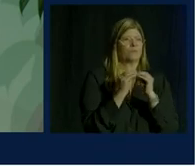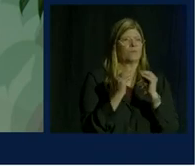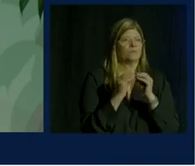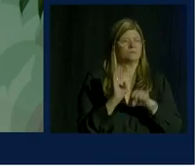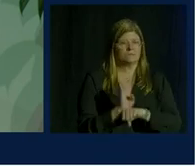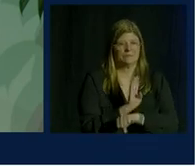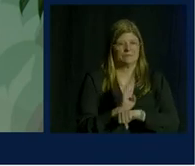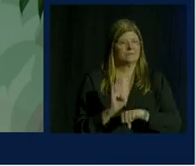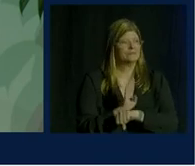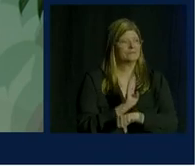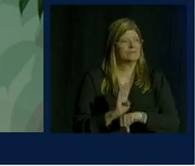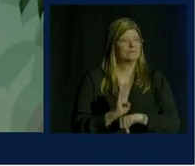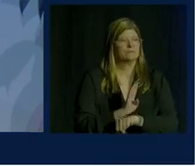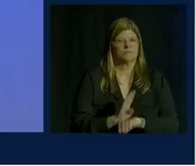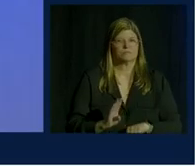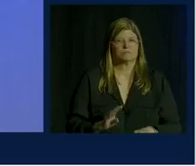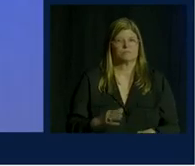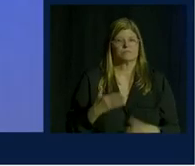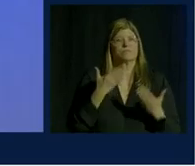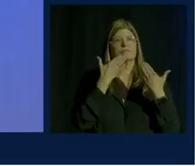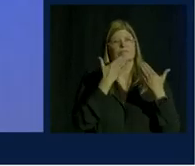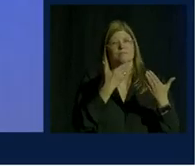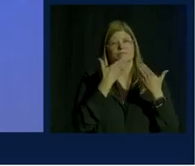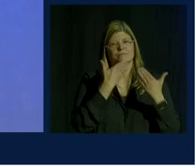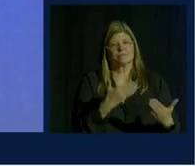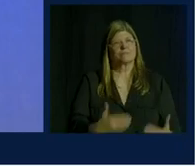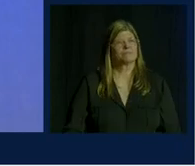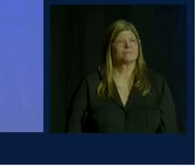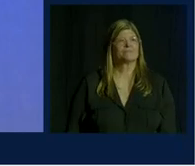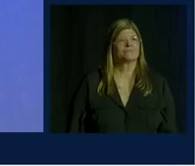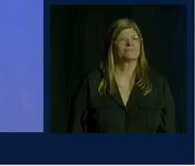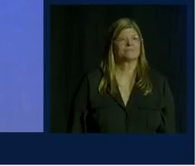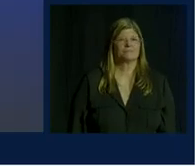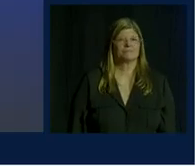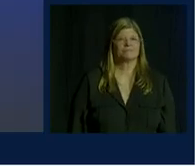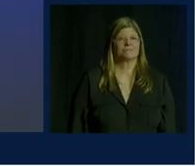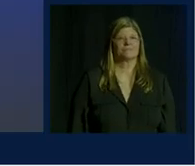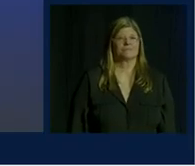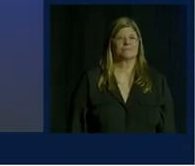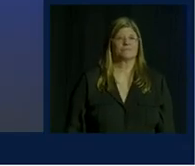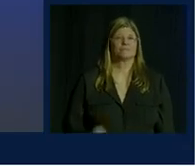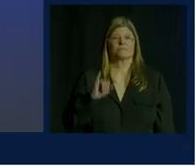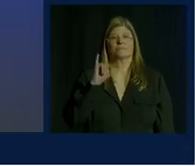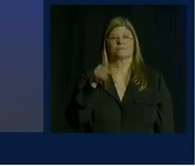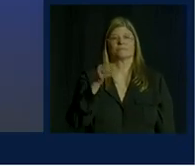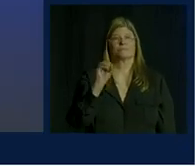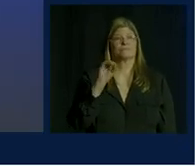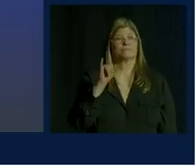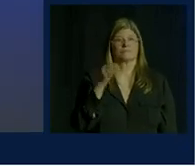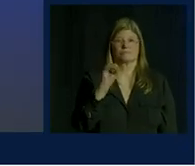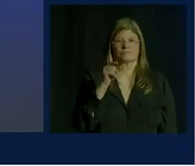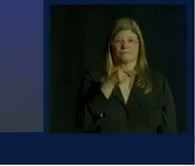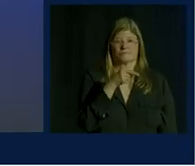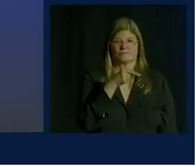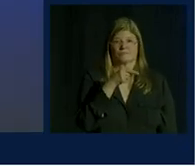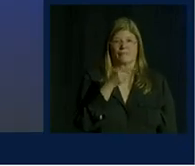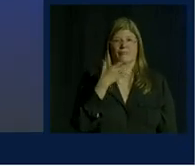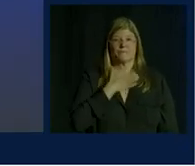Okay, fantastic. Thank you so much. How about you, Josh? So our idea was born purely out of the pandemic.